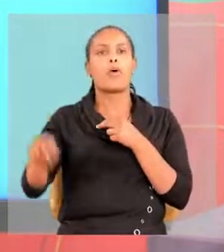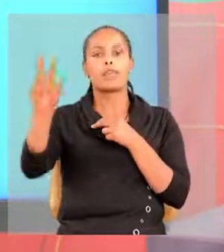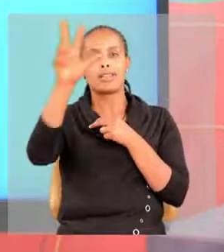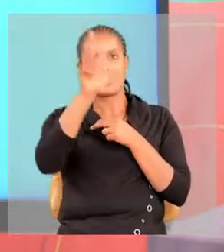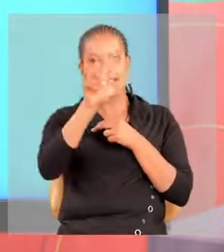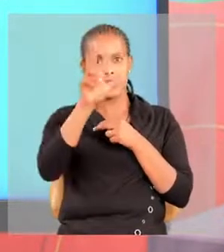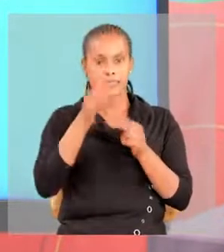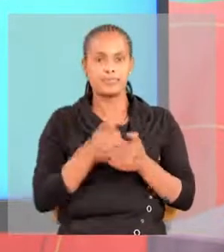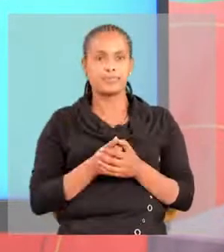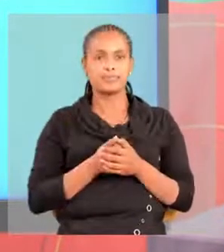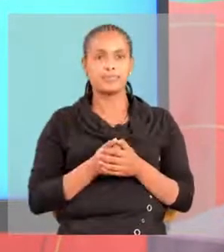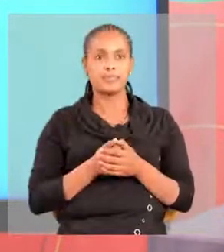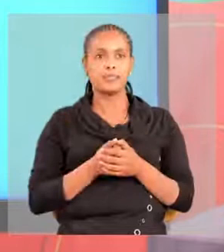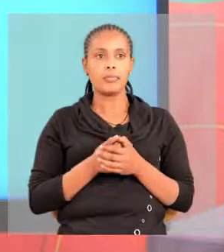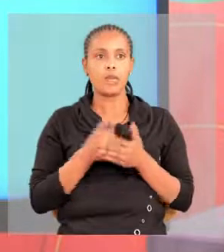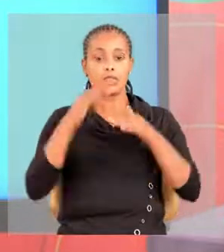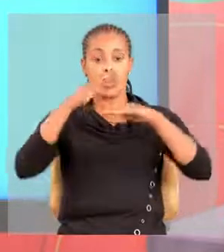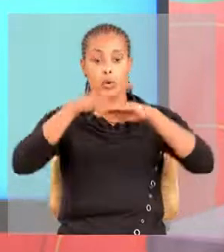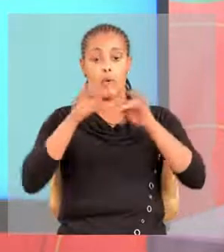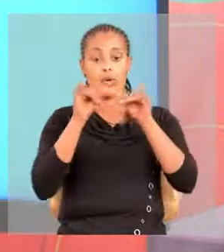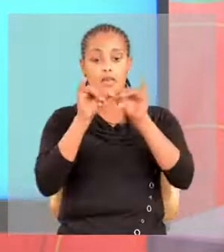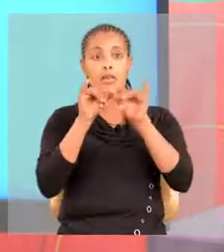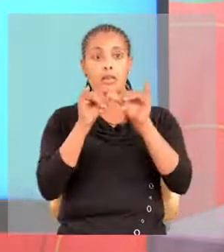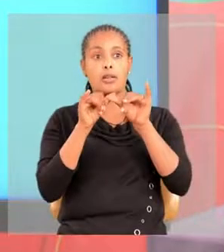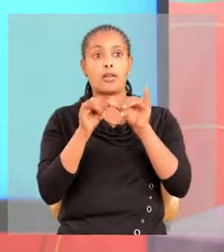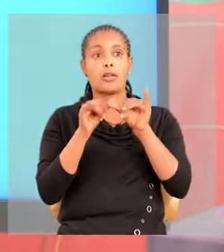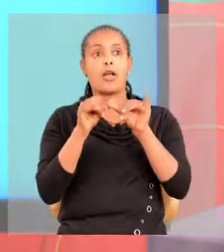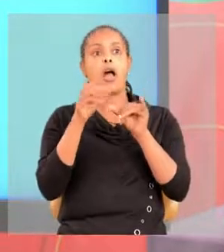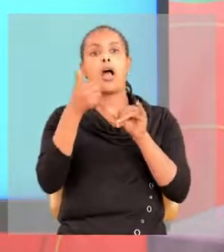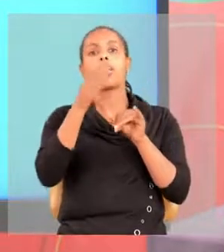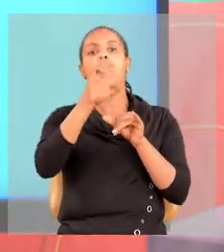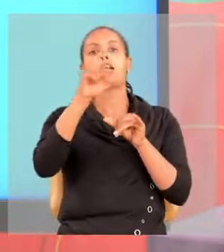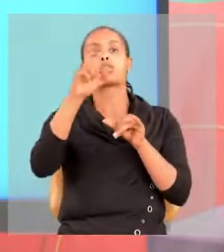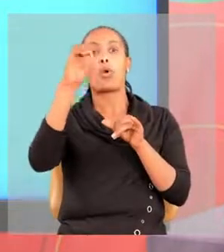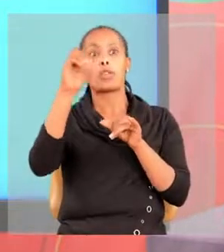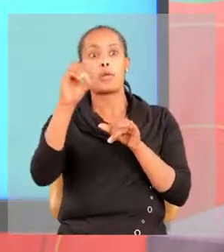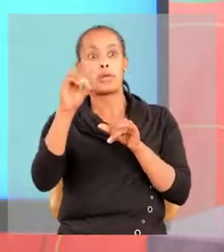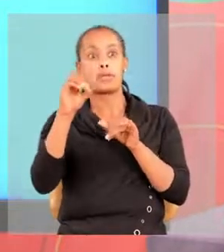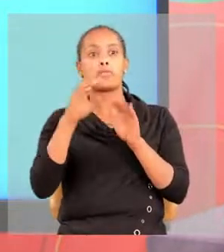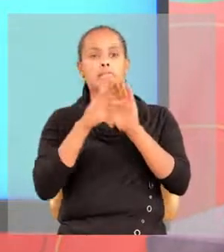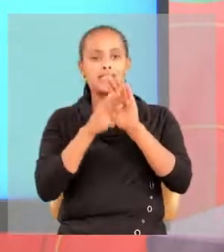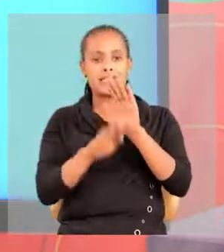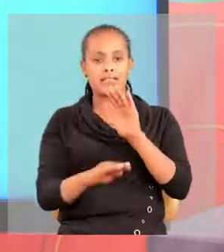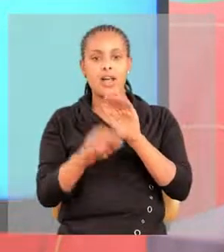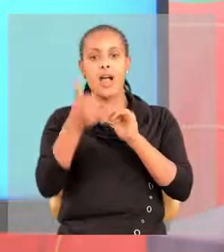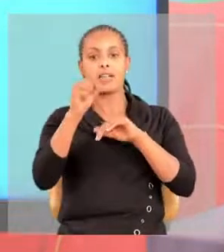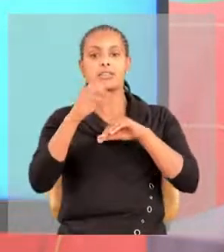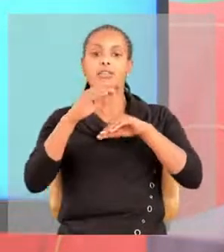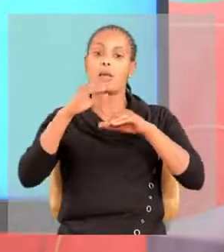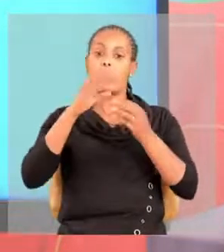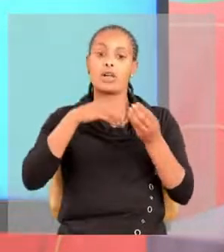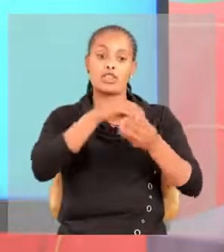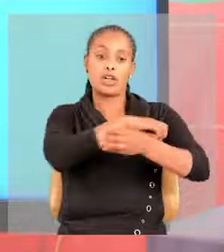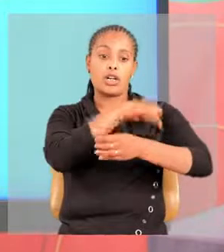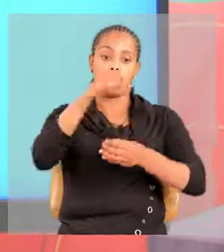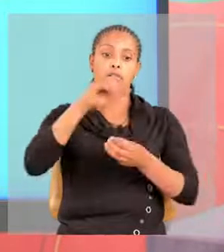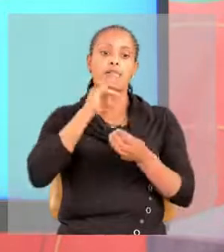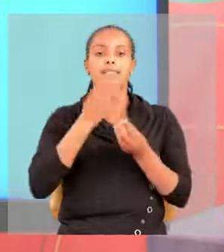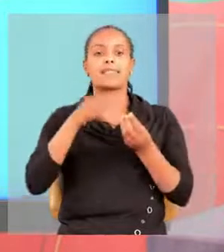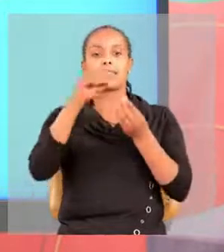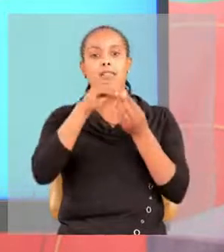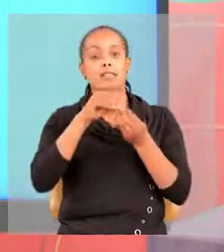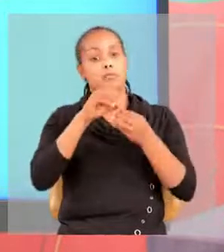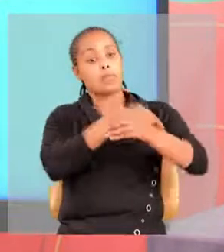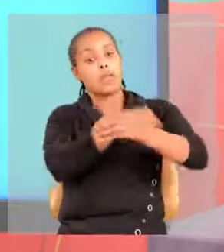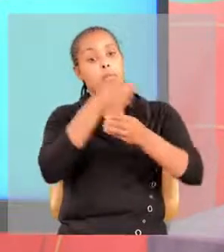3. The equilibrium constant for an exothermic reaction will decrease as temperature increase. When